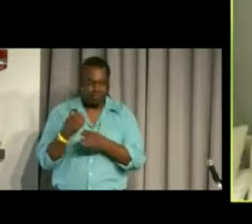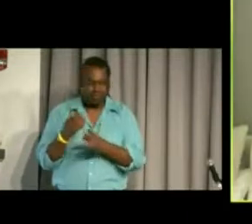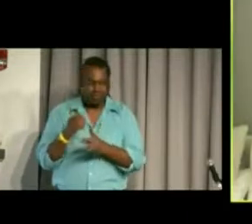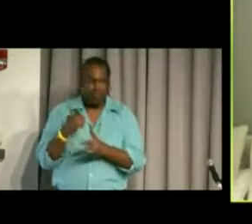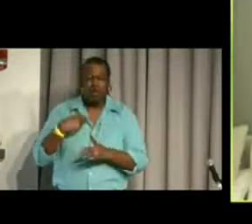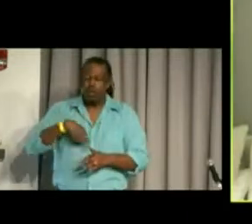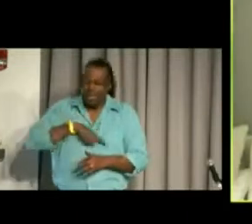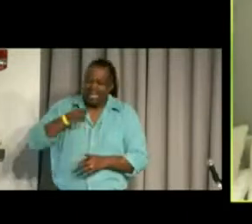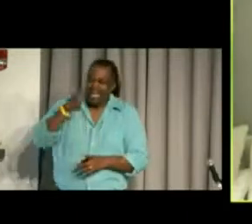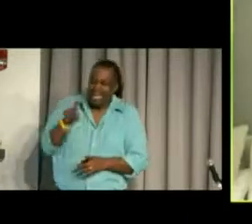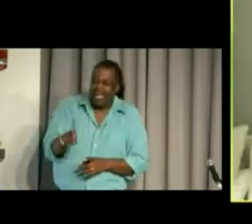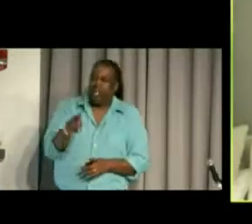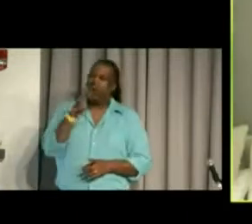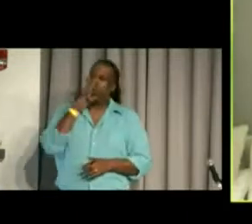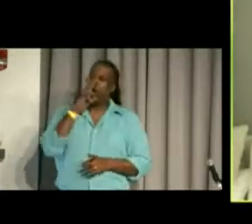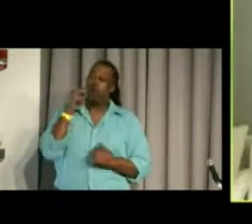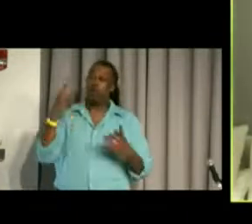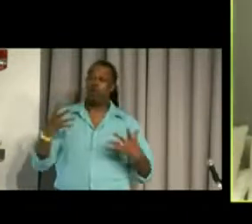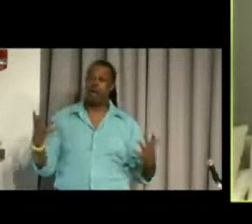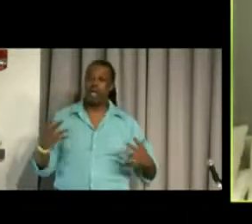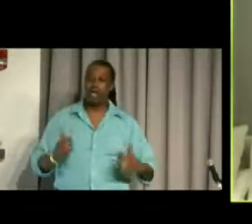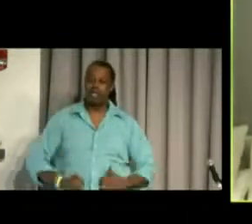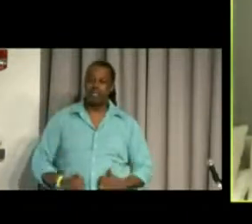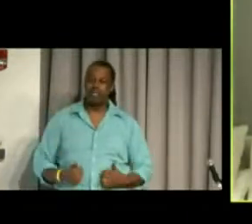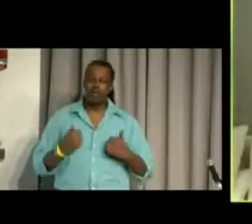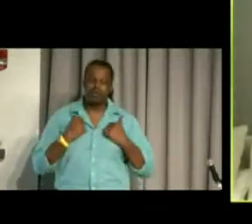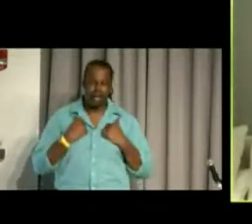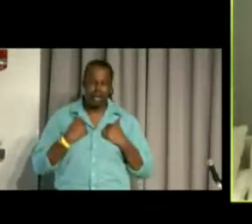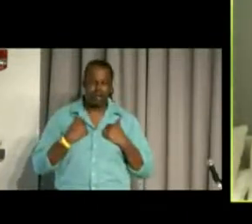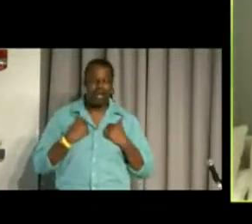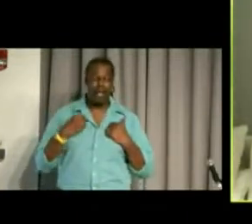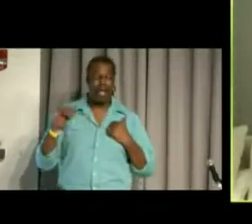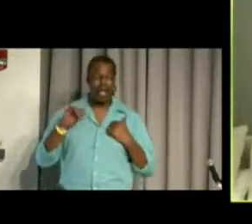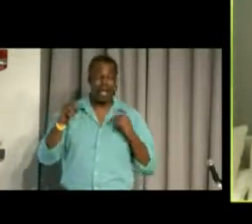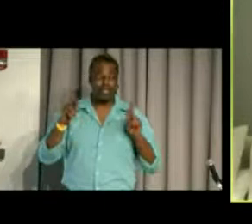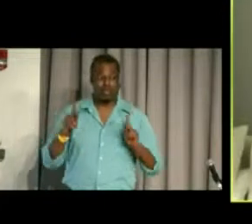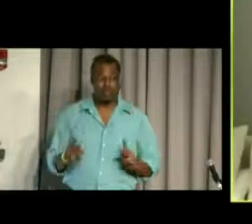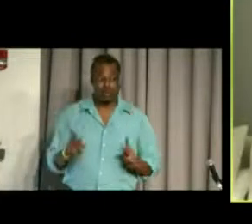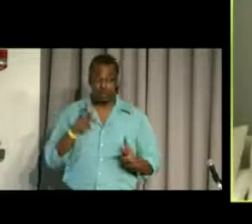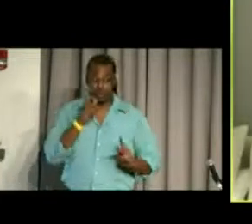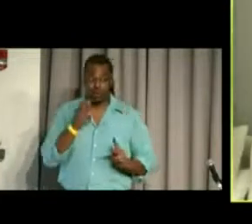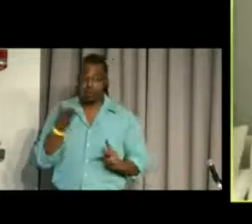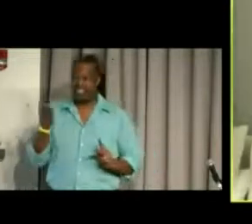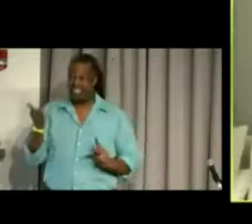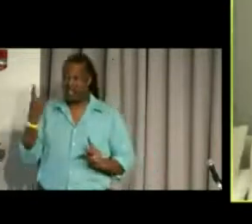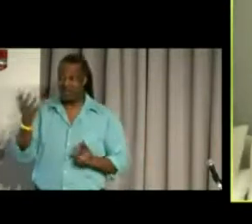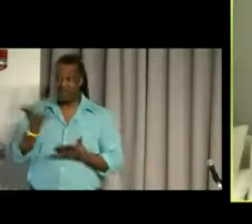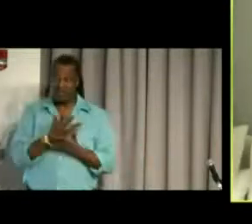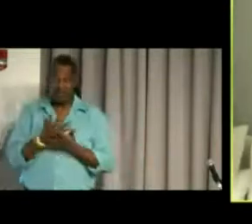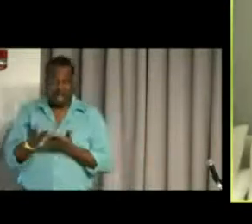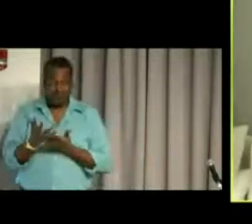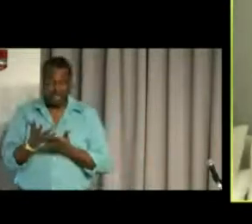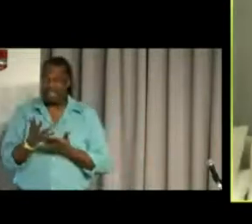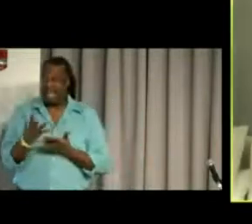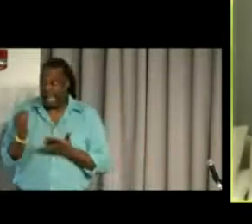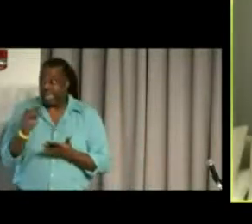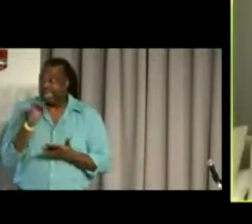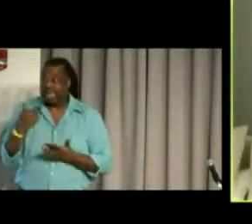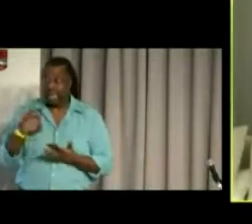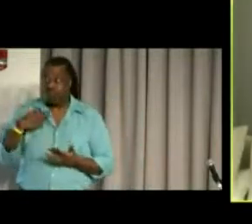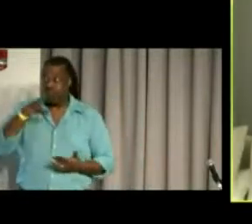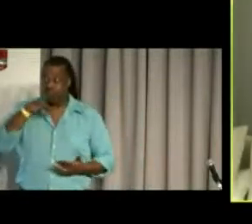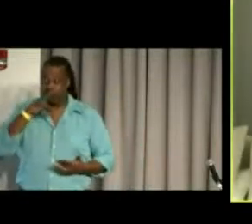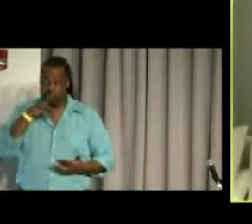survive. We need drinkable water. As a person who was there for the 5 weeks and two didn't have water,